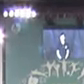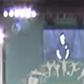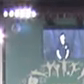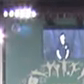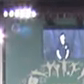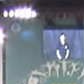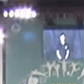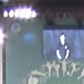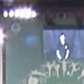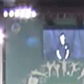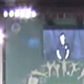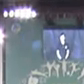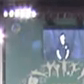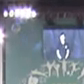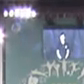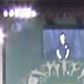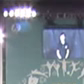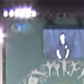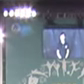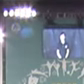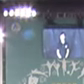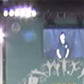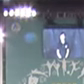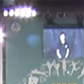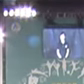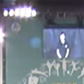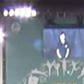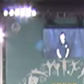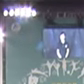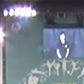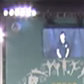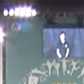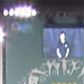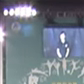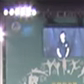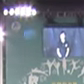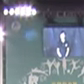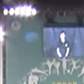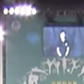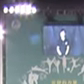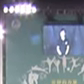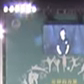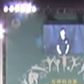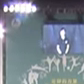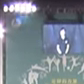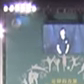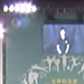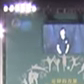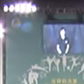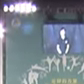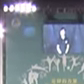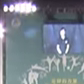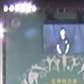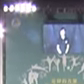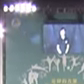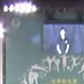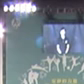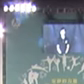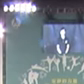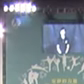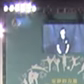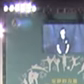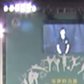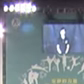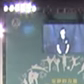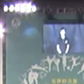government, let me welcome all the athletes to come to Taiwan to take part in this competition. I hope you